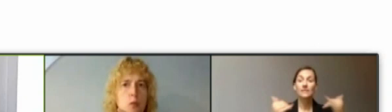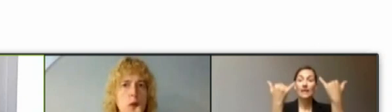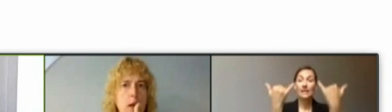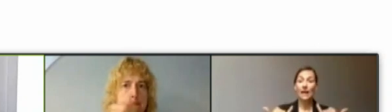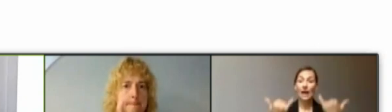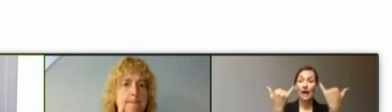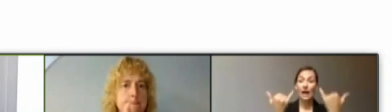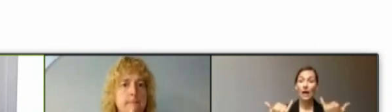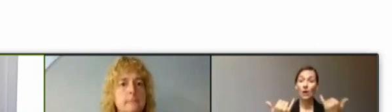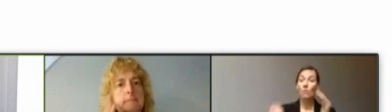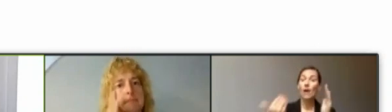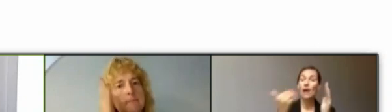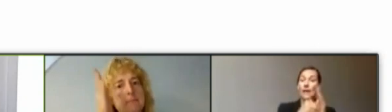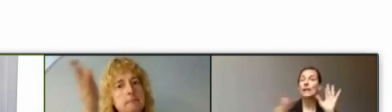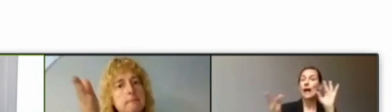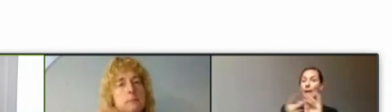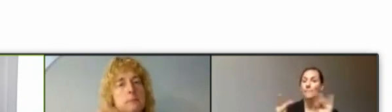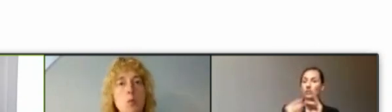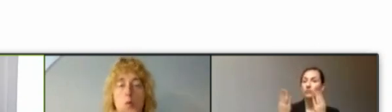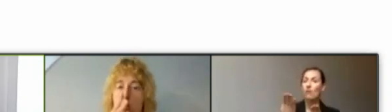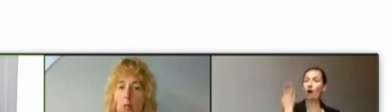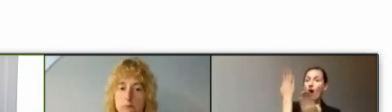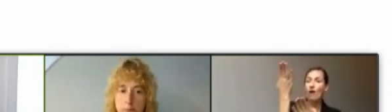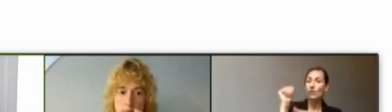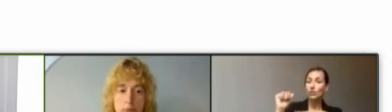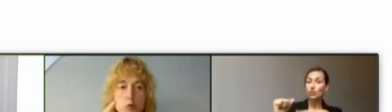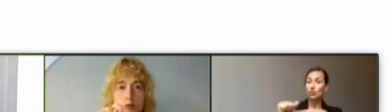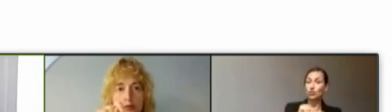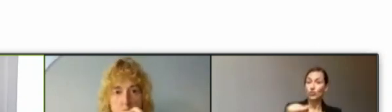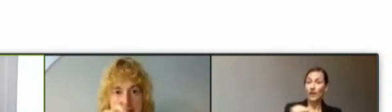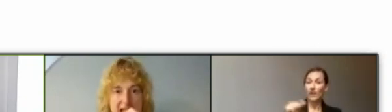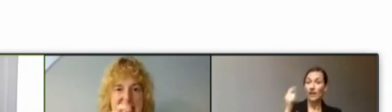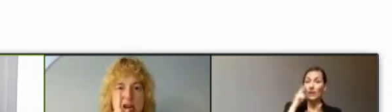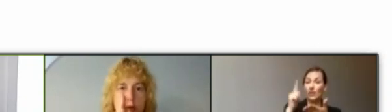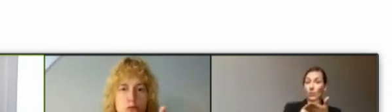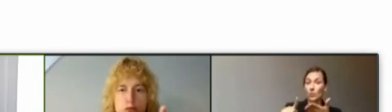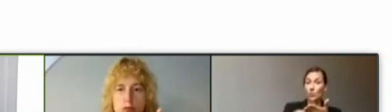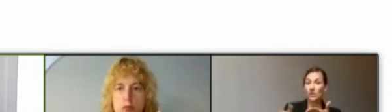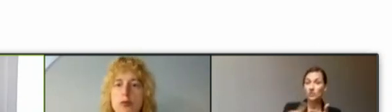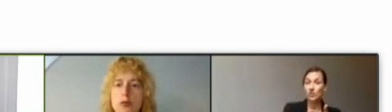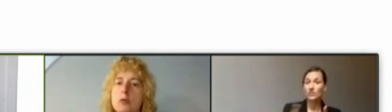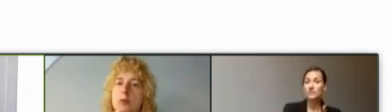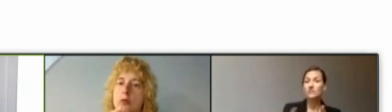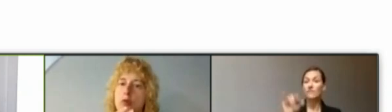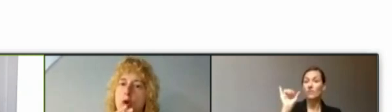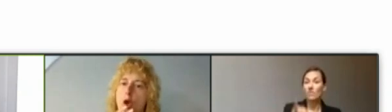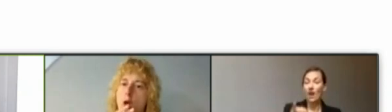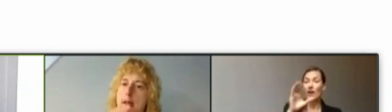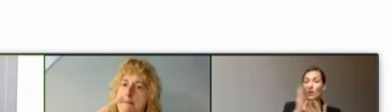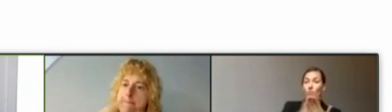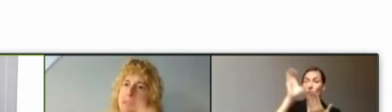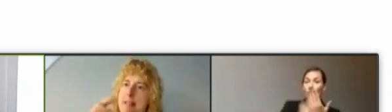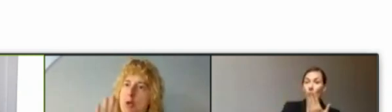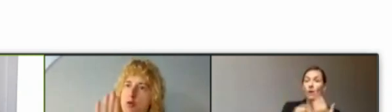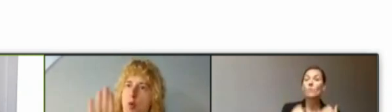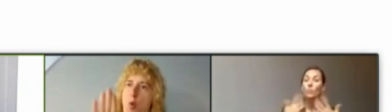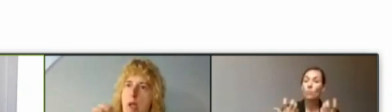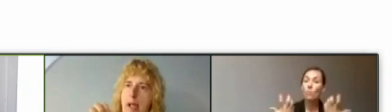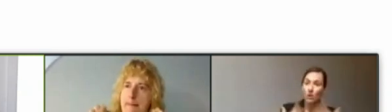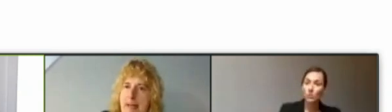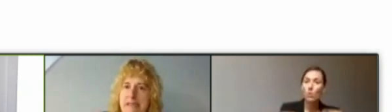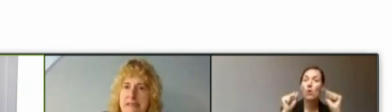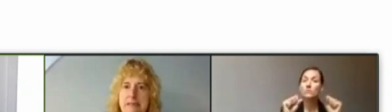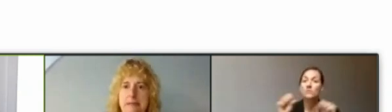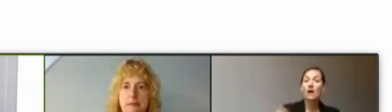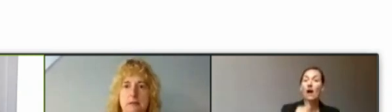So again, as I said, we're going to offer this training in research. We call it the Building Your Capacity curriculum. We want to host additional town hall